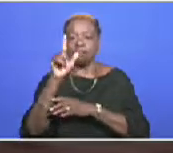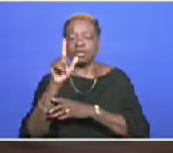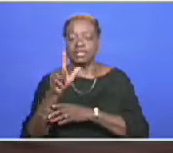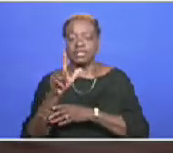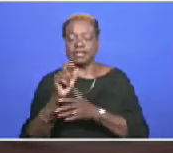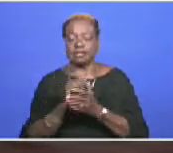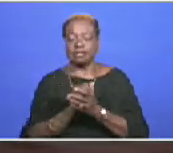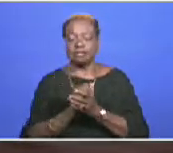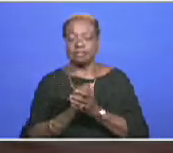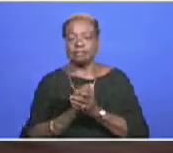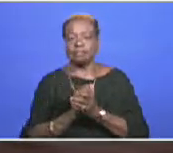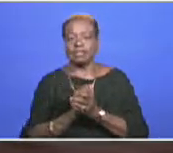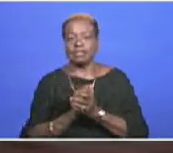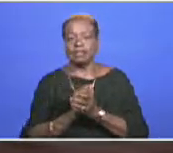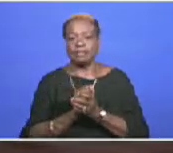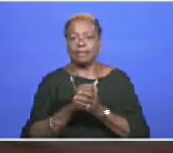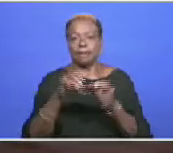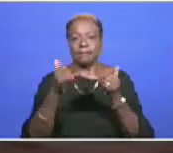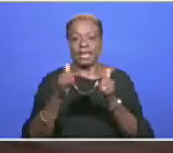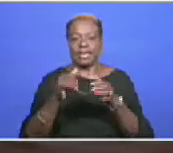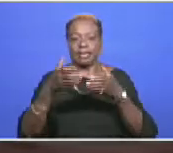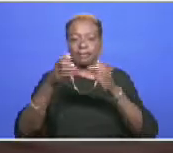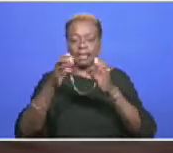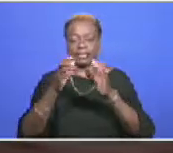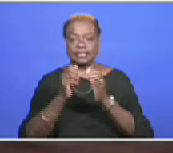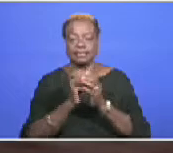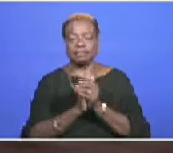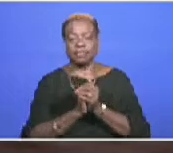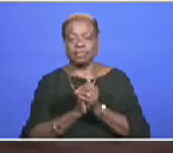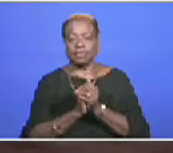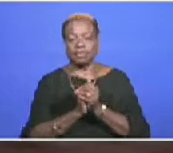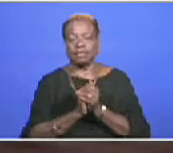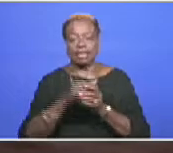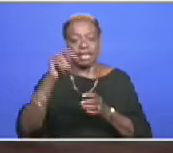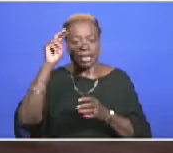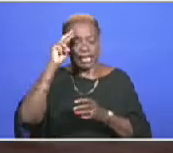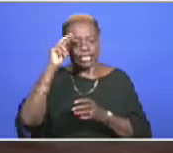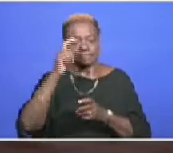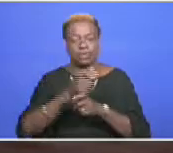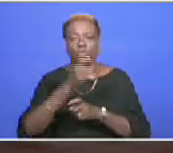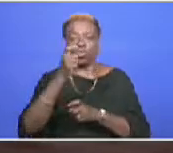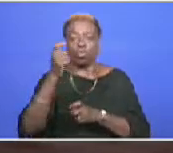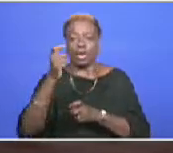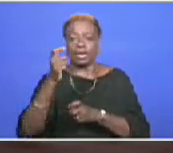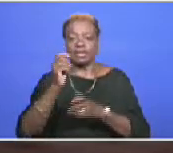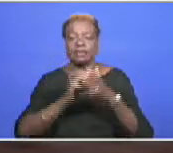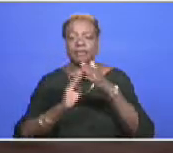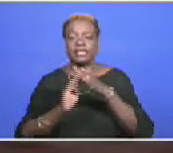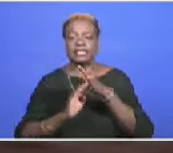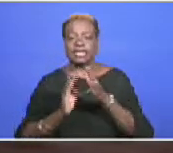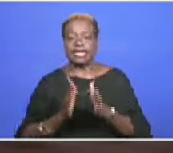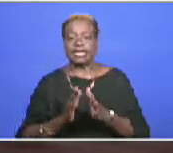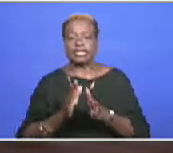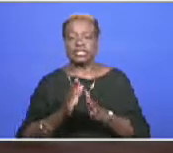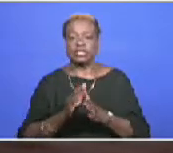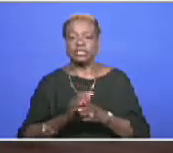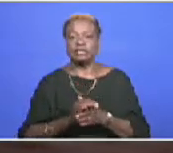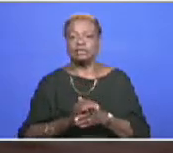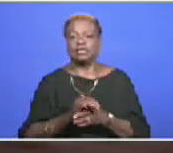averaging 7 points and 4 rebounds in 37 games. Nesbitt also won the Brazilian League Championship with Palestina